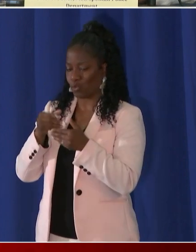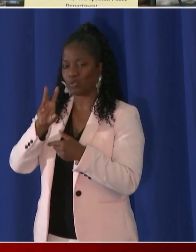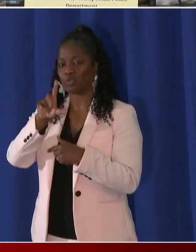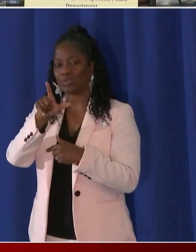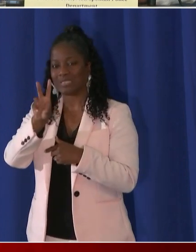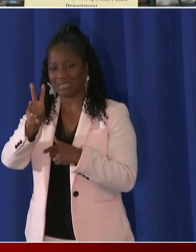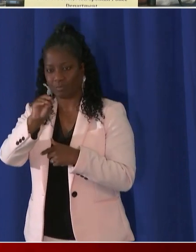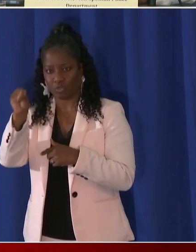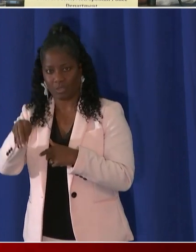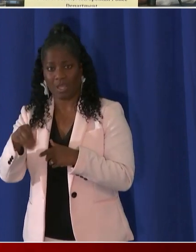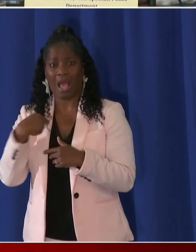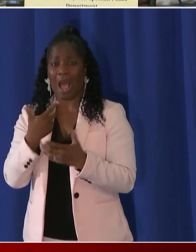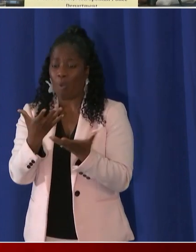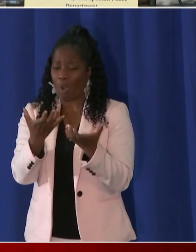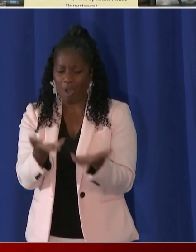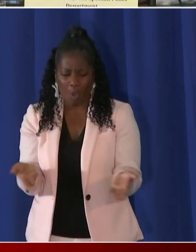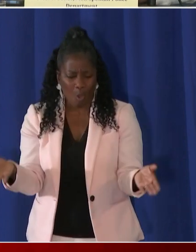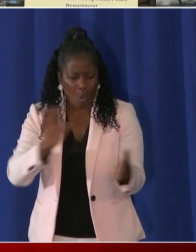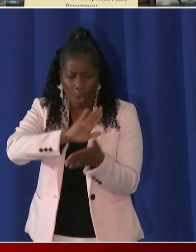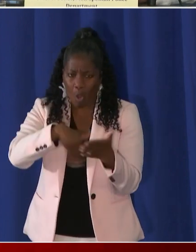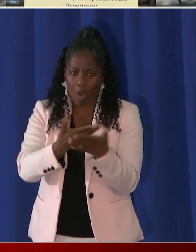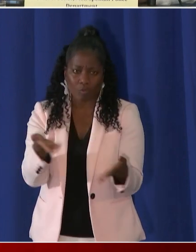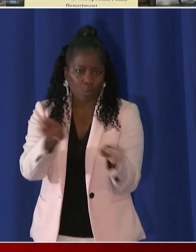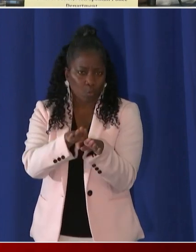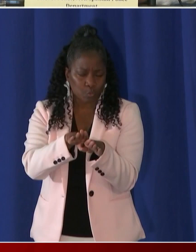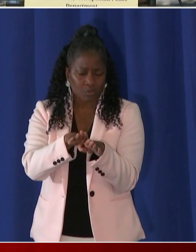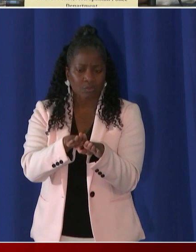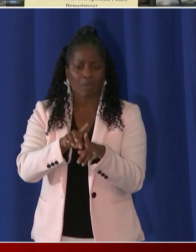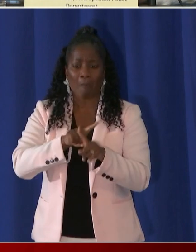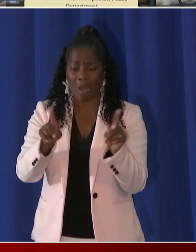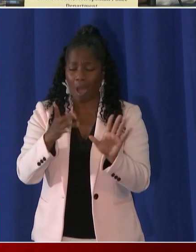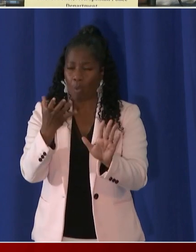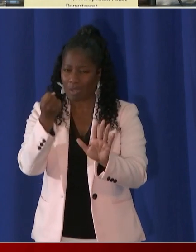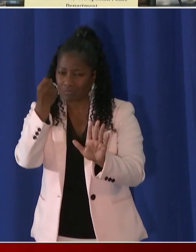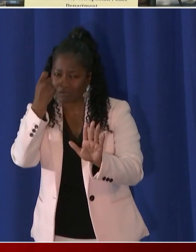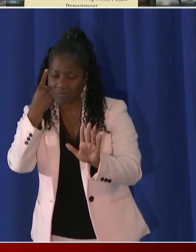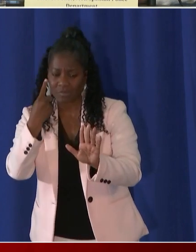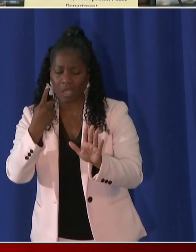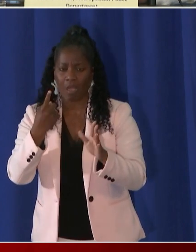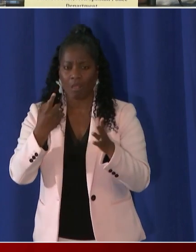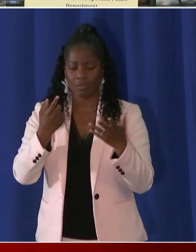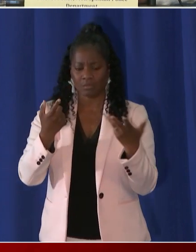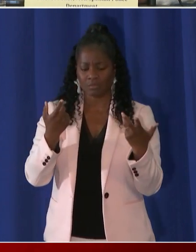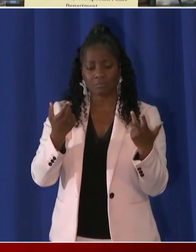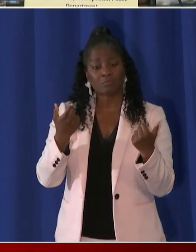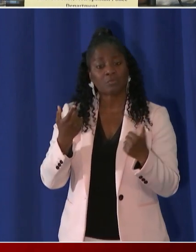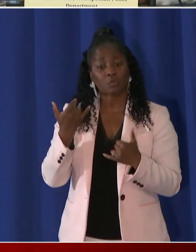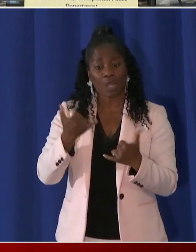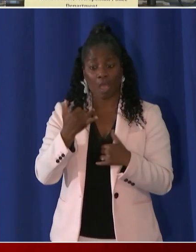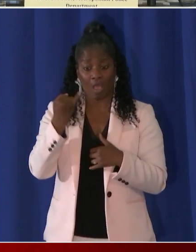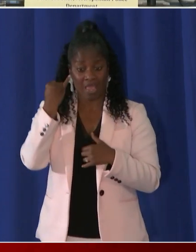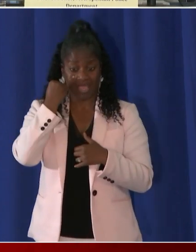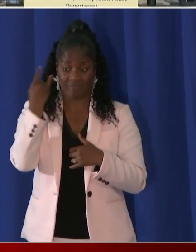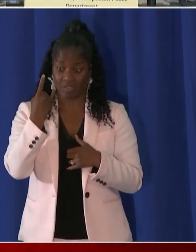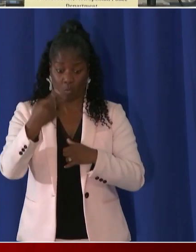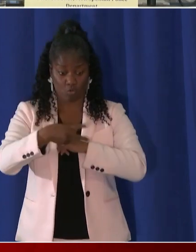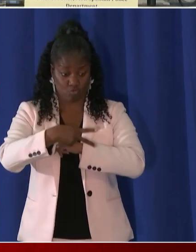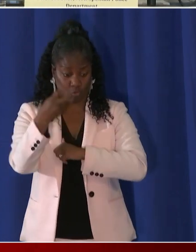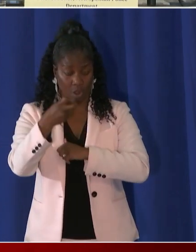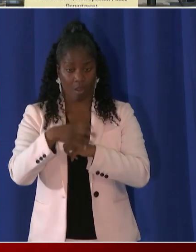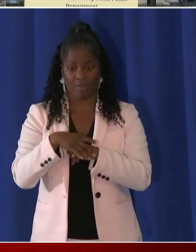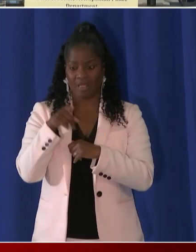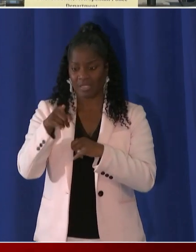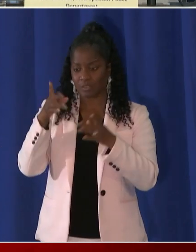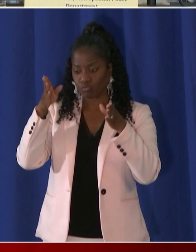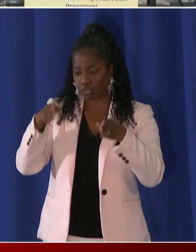rate for robberies. I want them all to be closed, but let's understand really the context in which we're dealing with. When you have somebody that gets robbed and the person has a